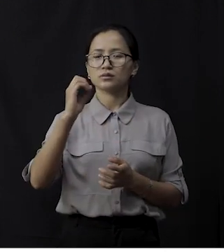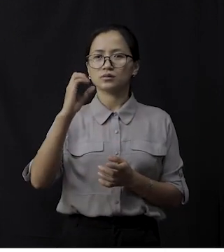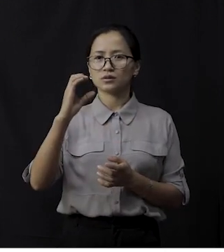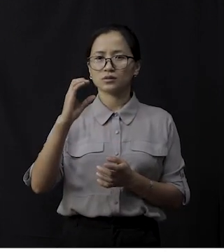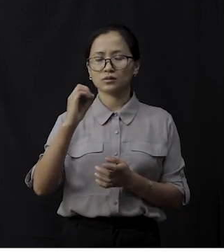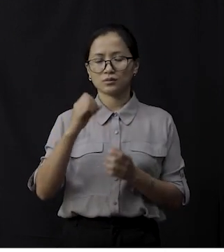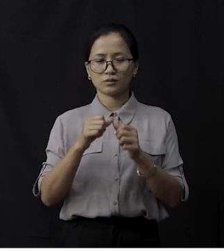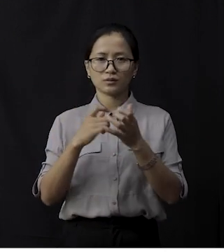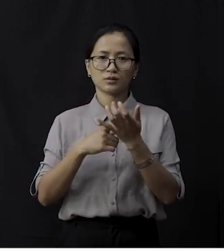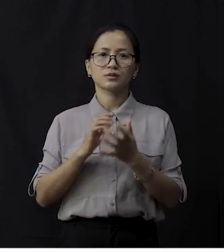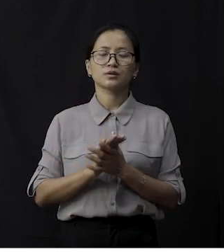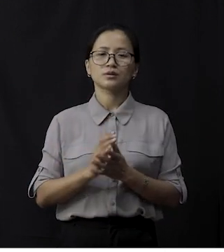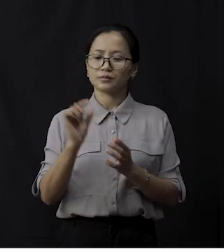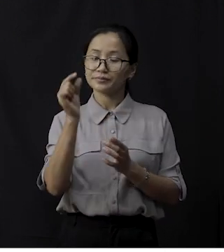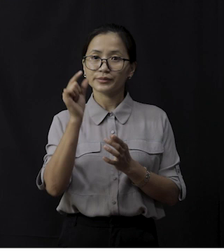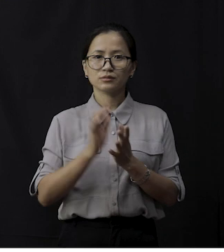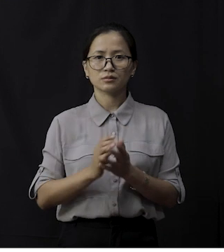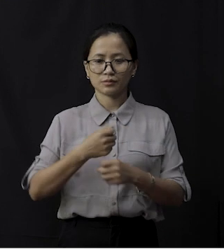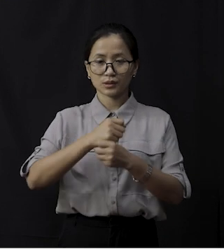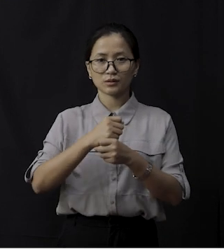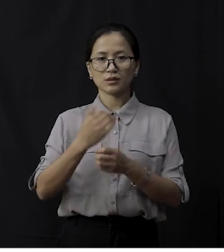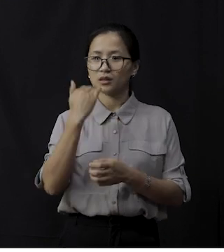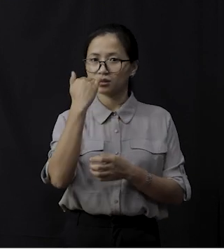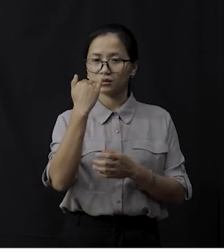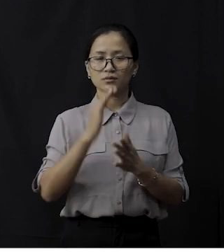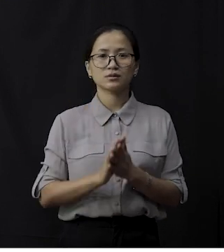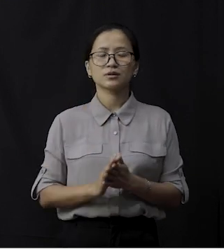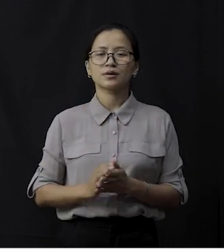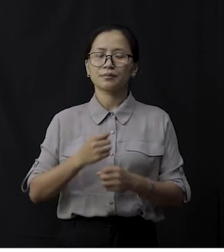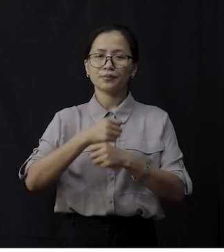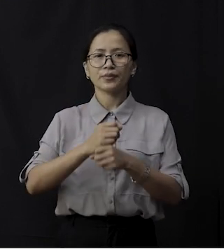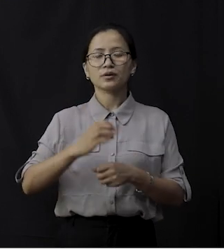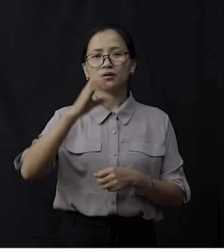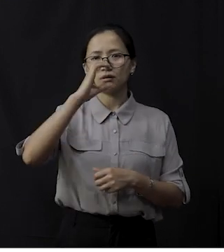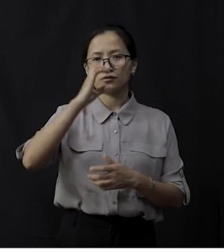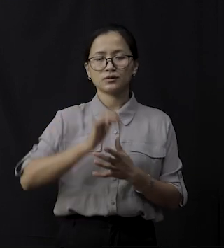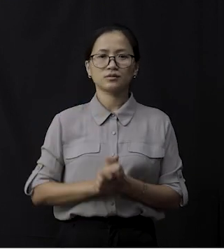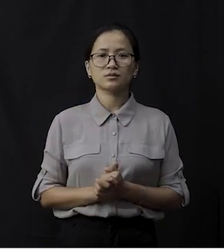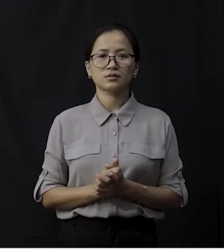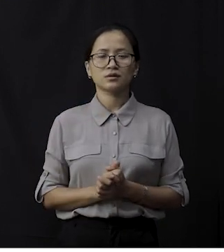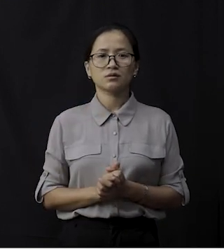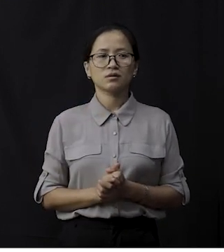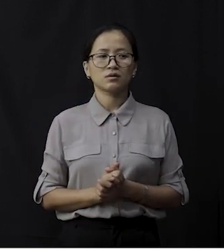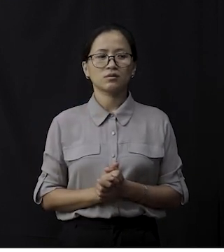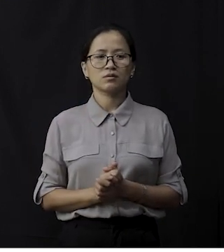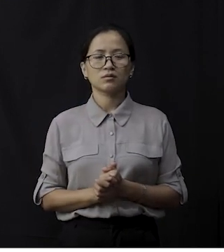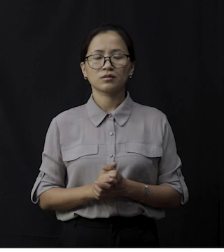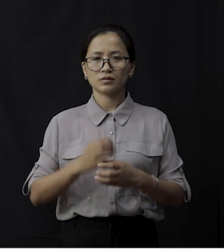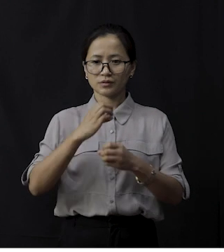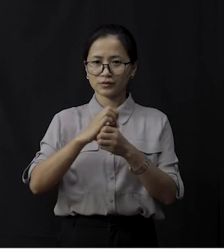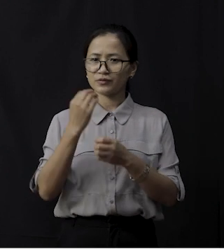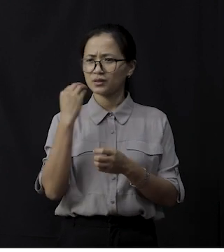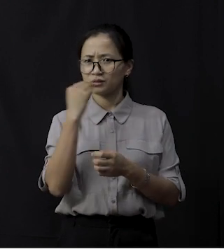beans. And from these cocoa beans, we make chocolates, we make coffee, and we also make,